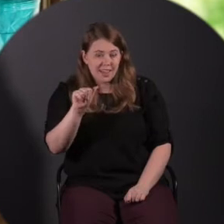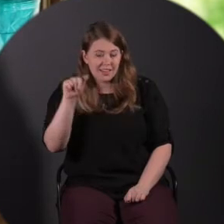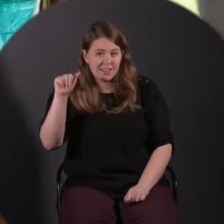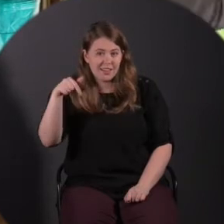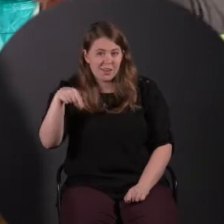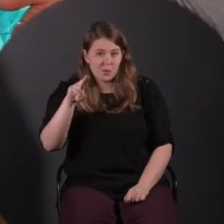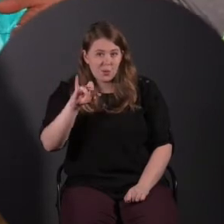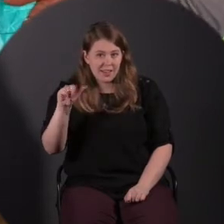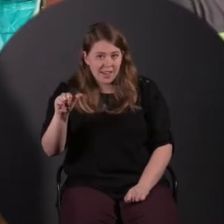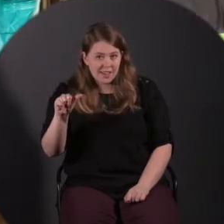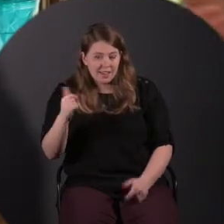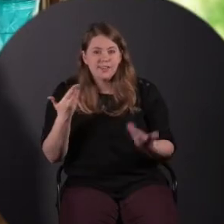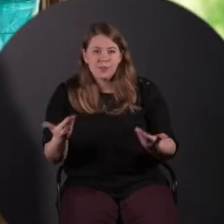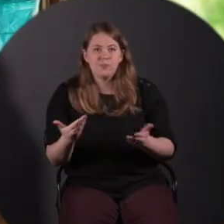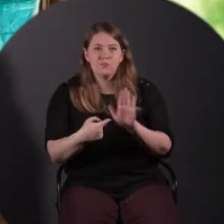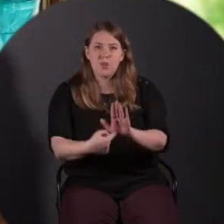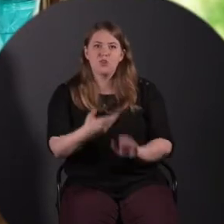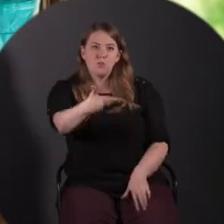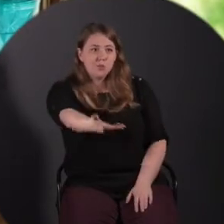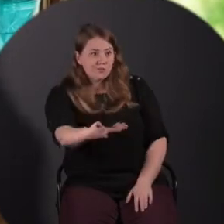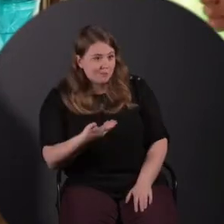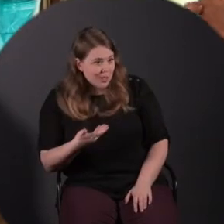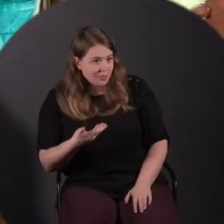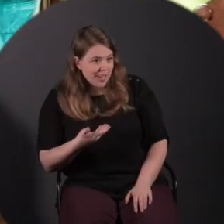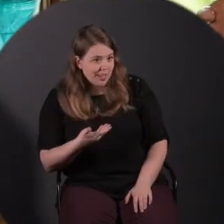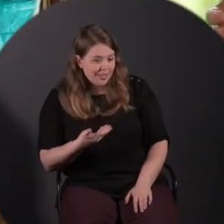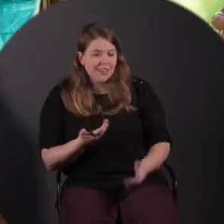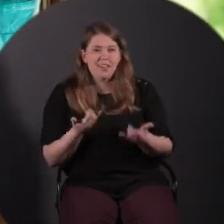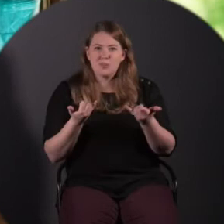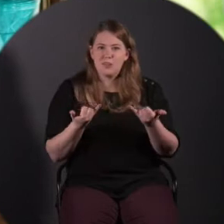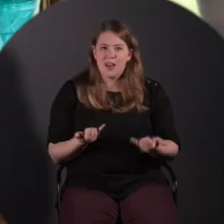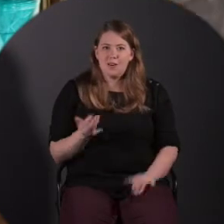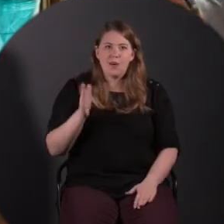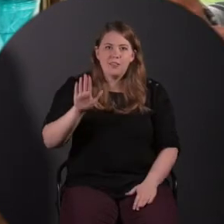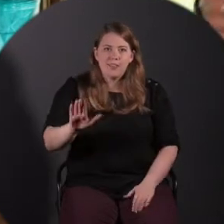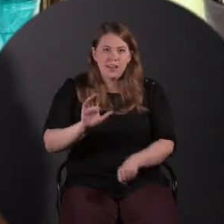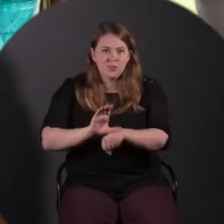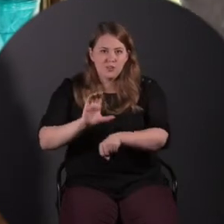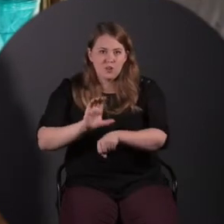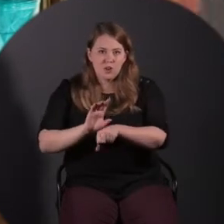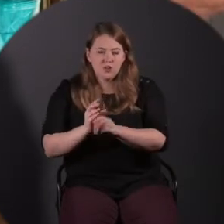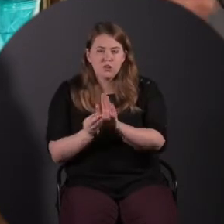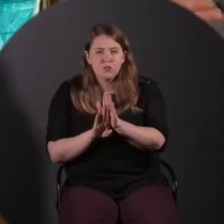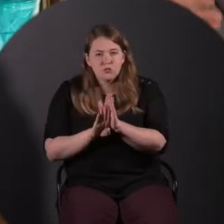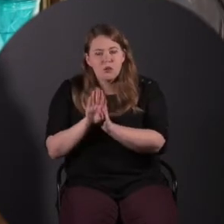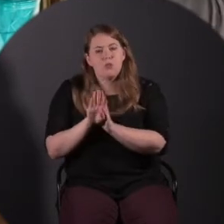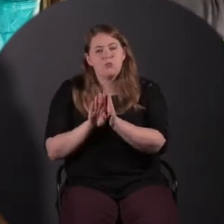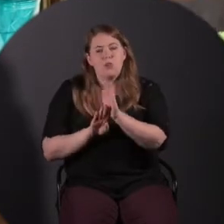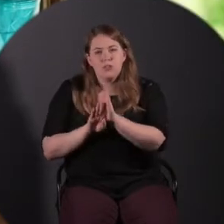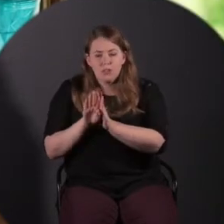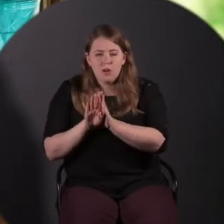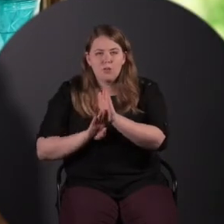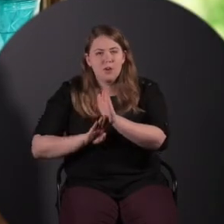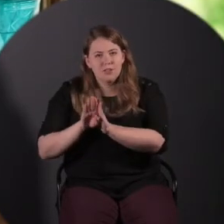grows, their connection with Paul grows, and then their little house church continues to grow and grow